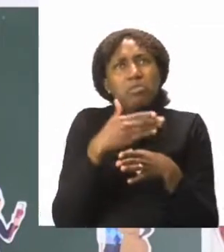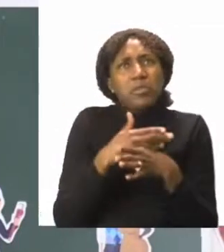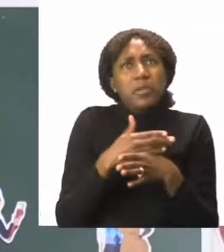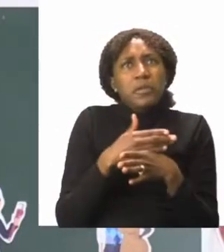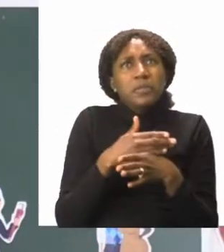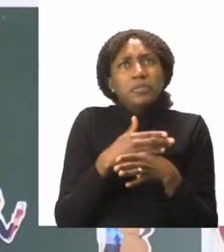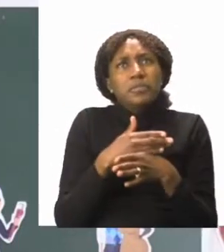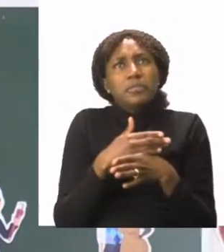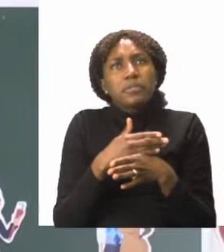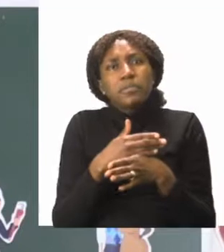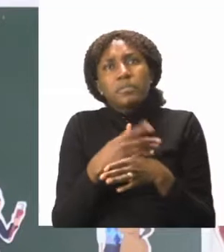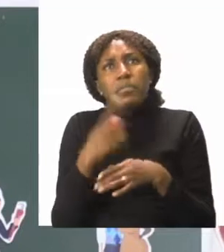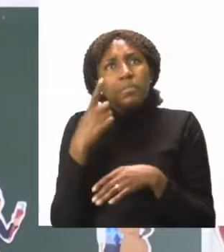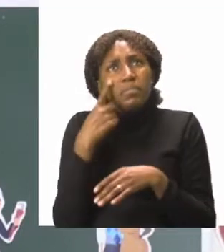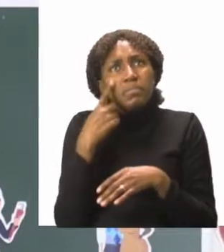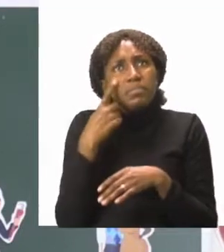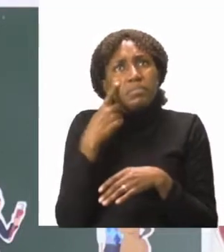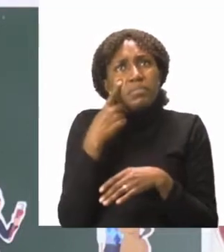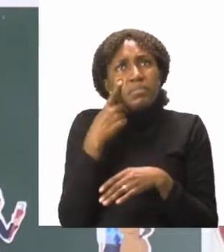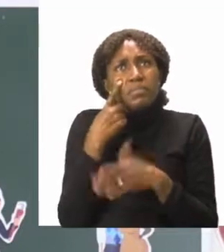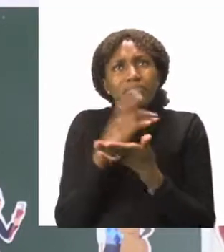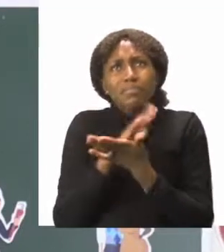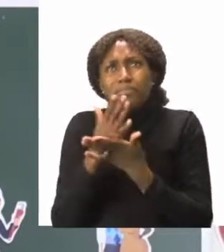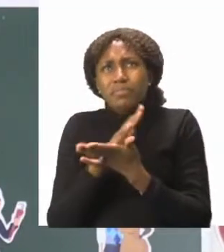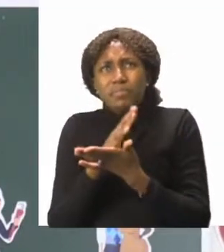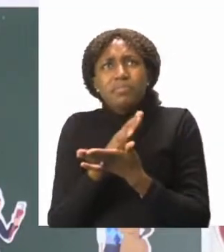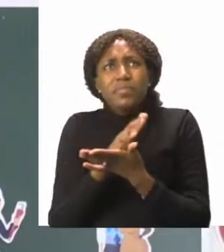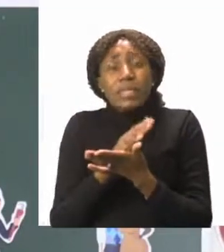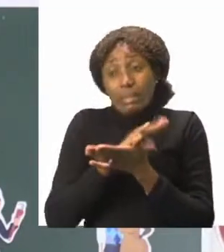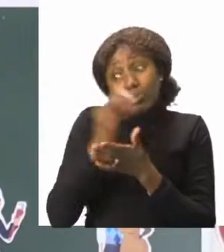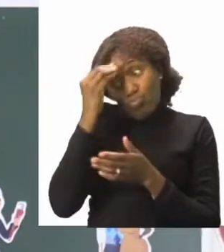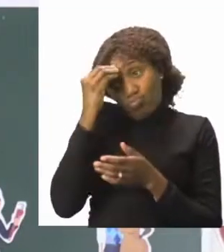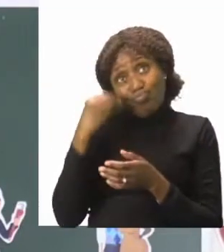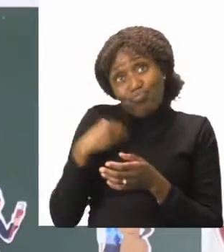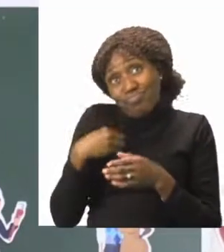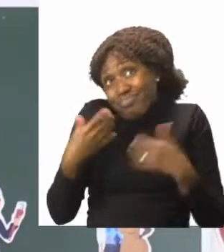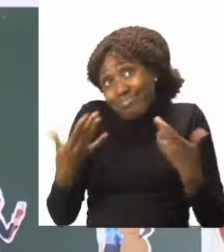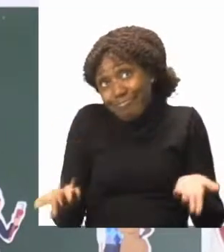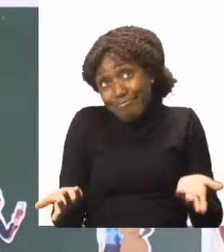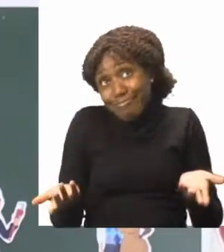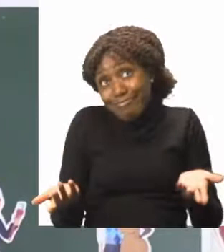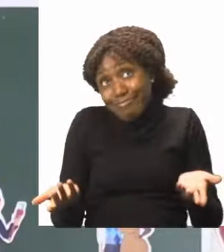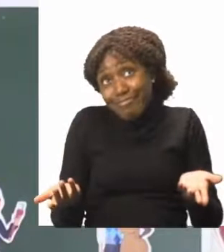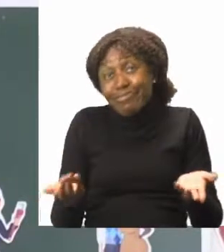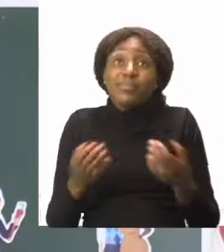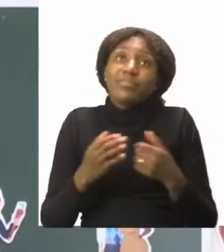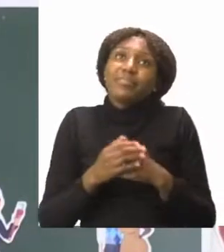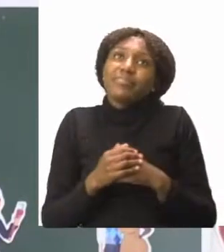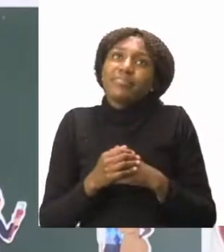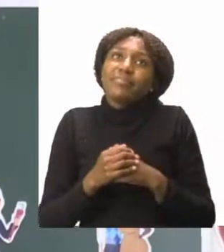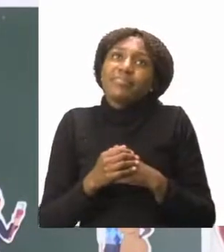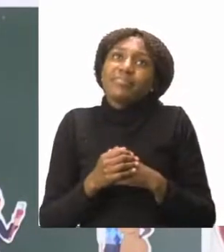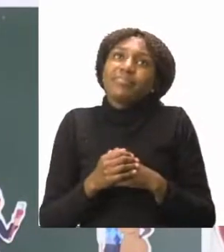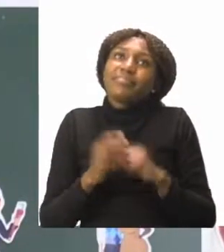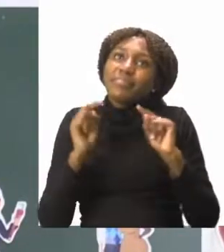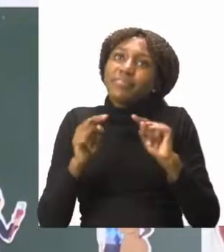we see every day, but there are some others that we may not know exist. So, I'm going to